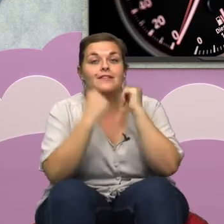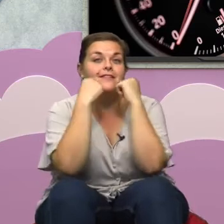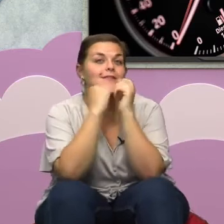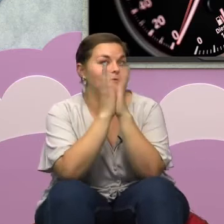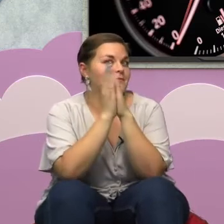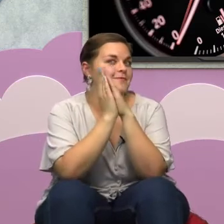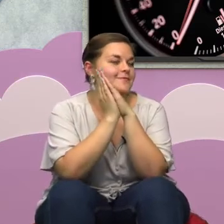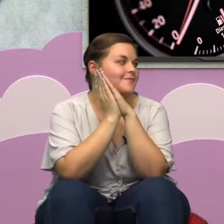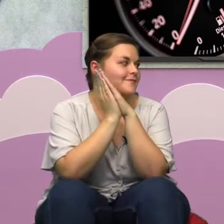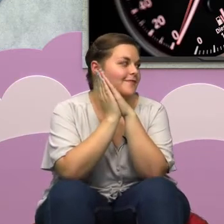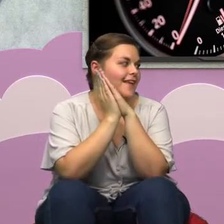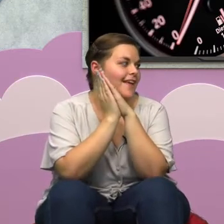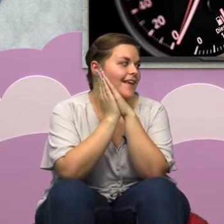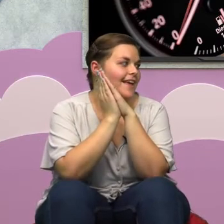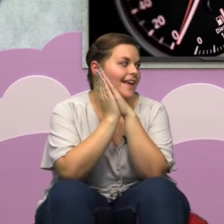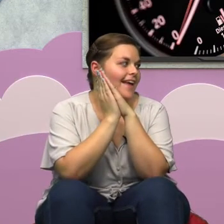you press it